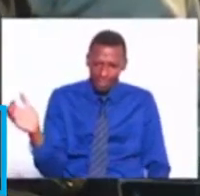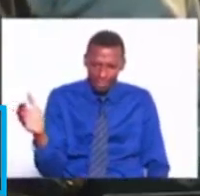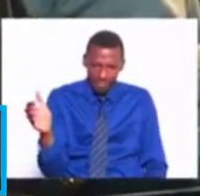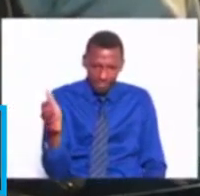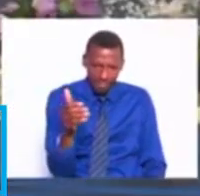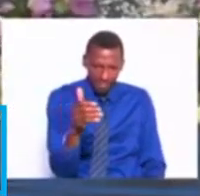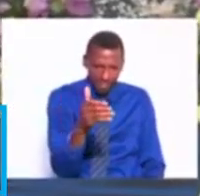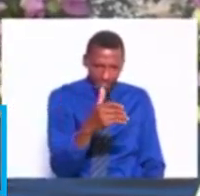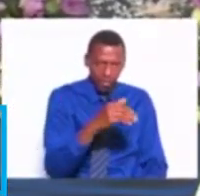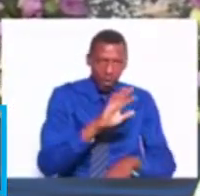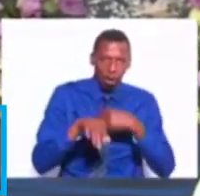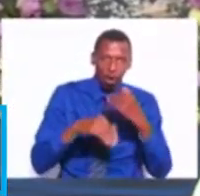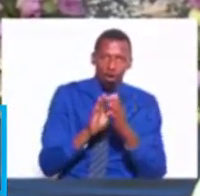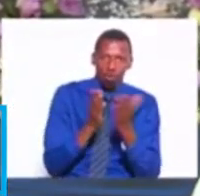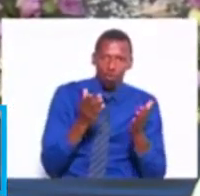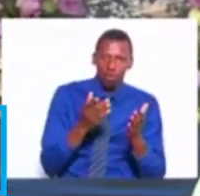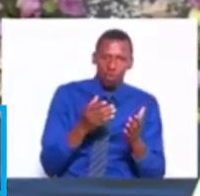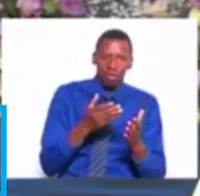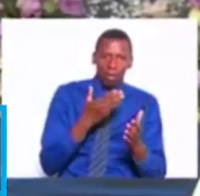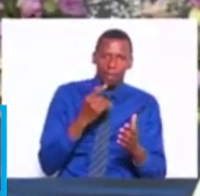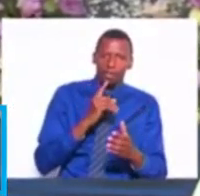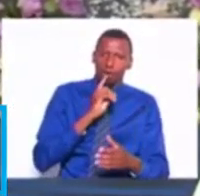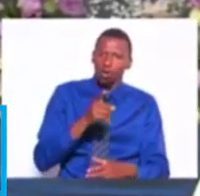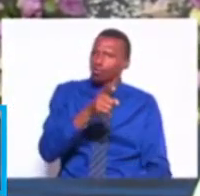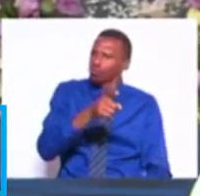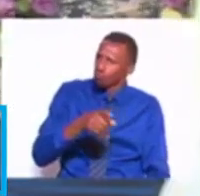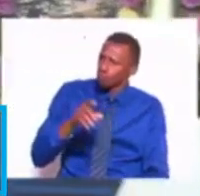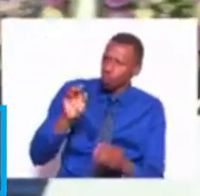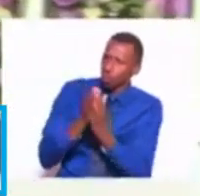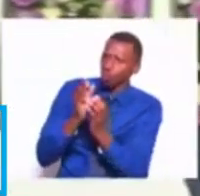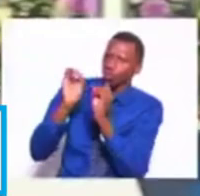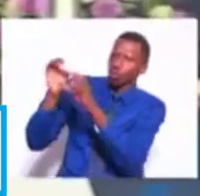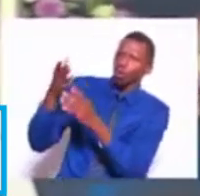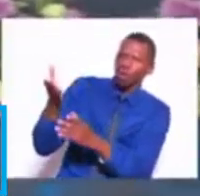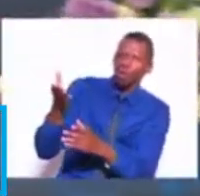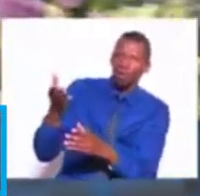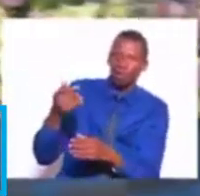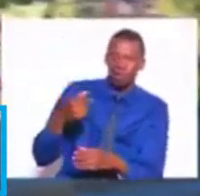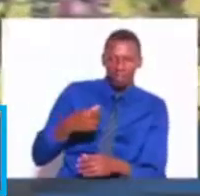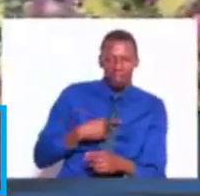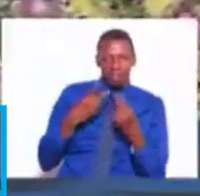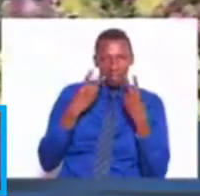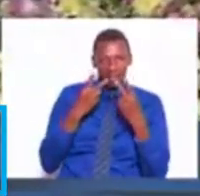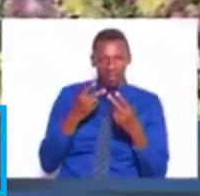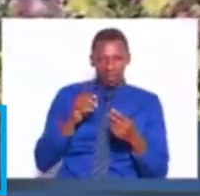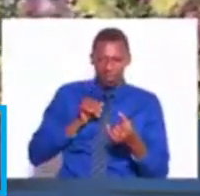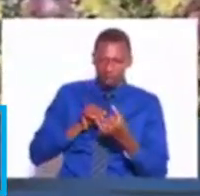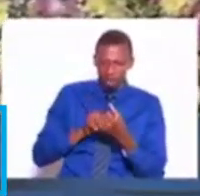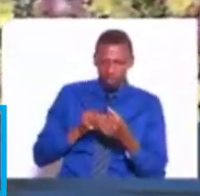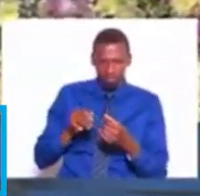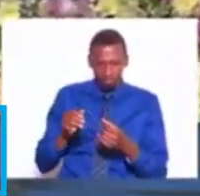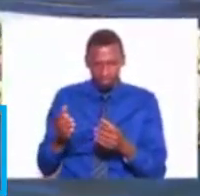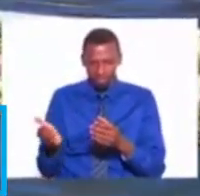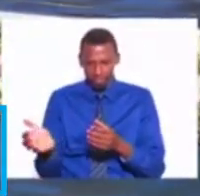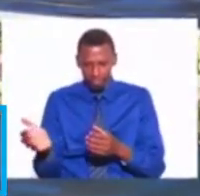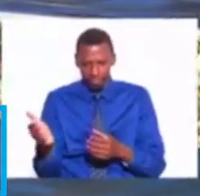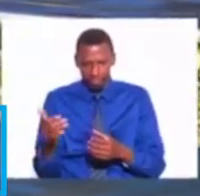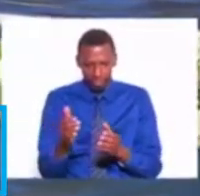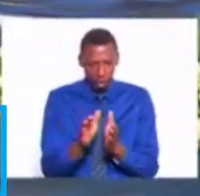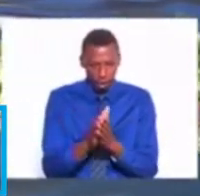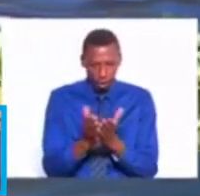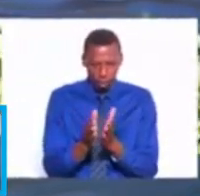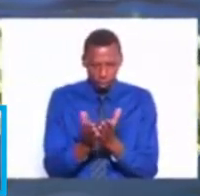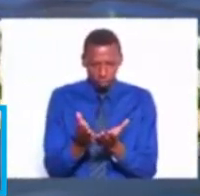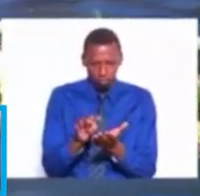you should put them there, I will just see her collecting books when I see,